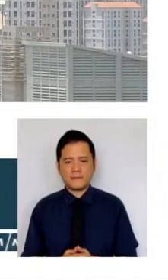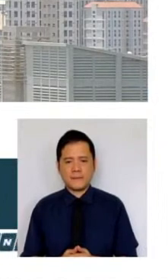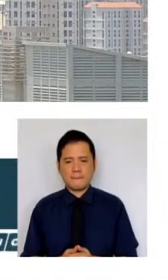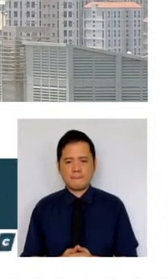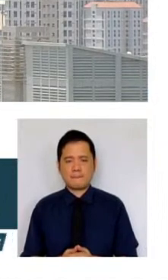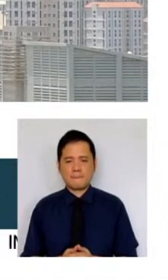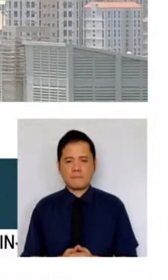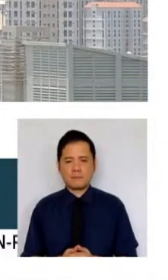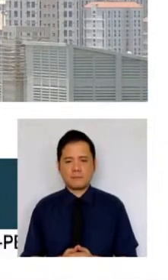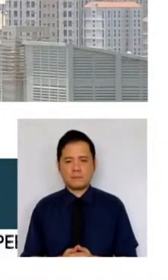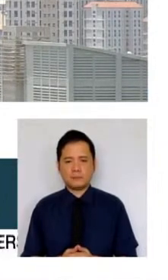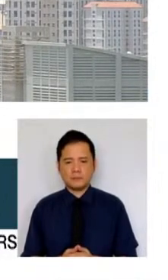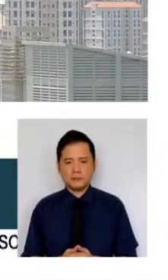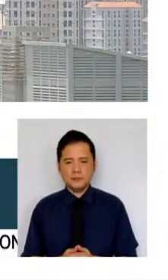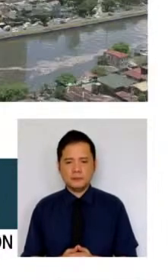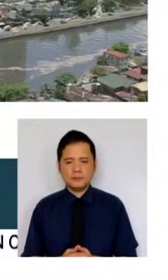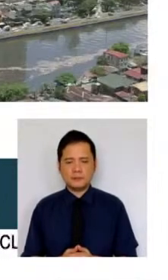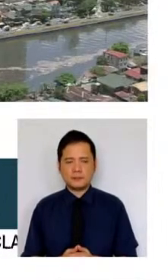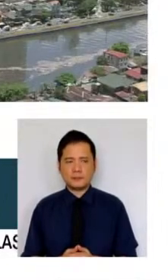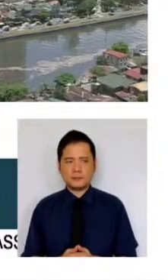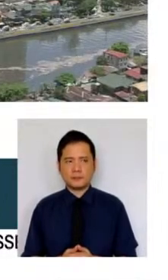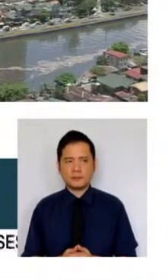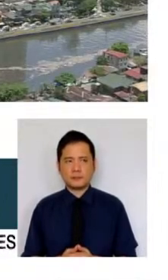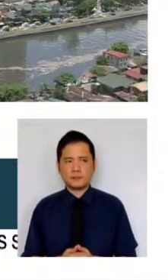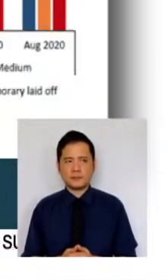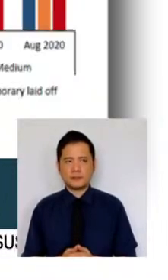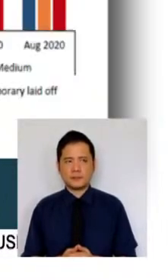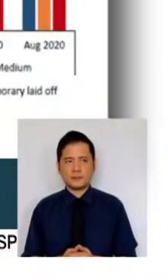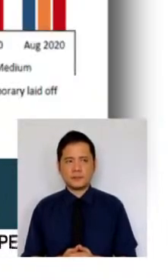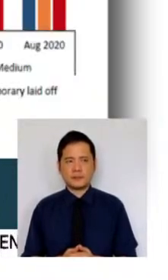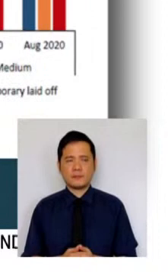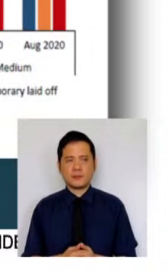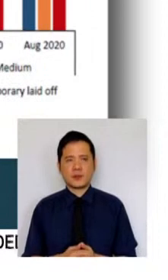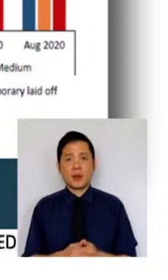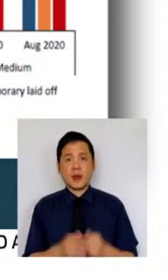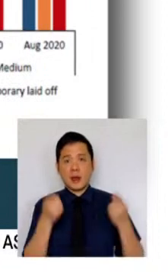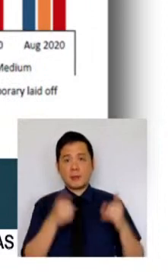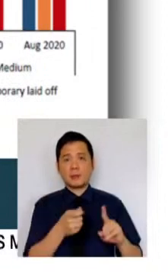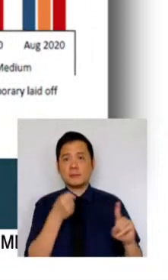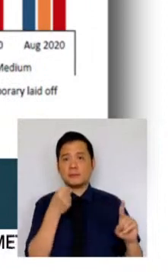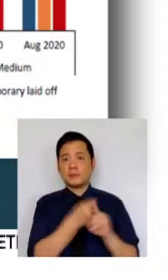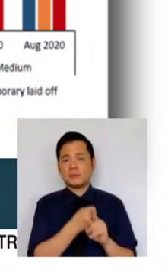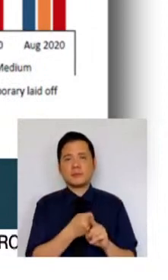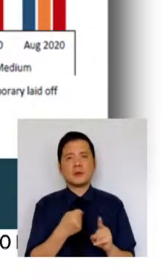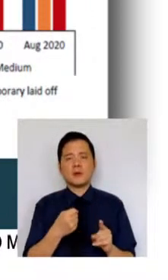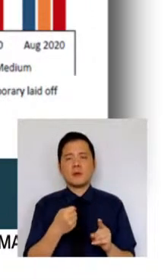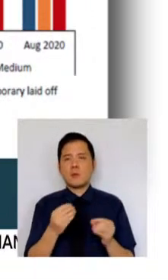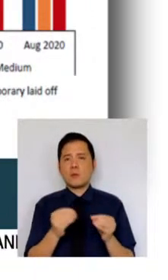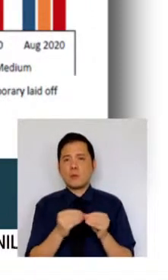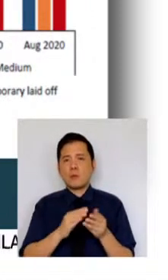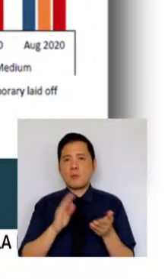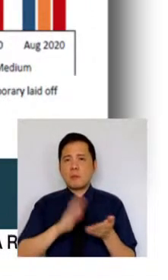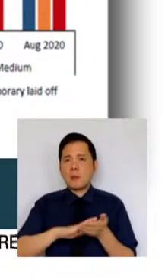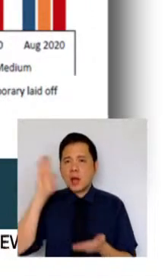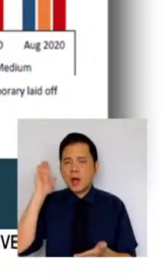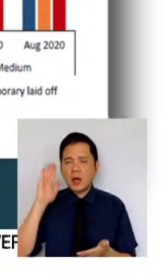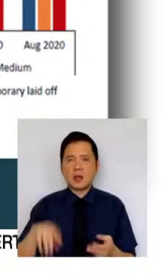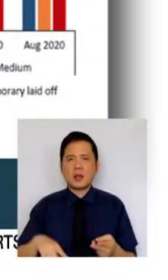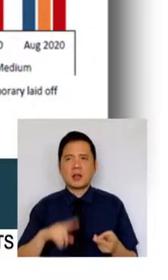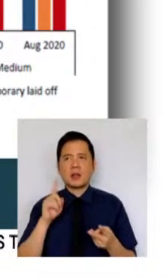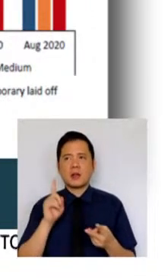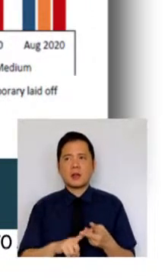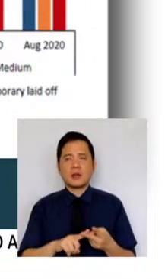market power that that can potentially lead to higher prices, mm-hmm. lower innovation, and so on.